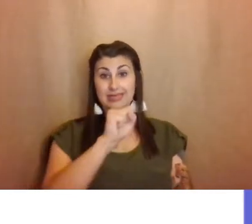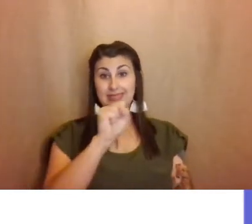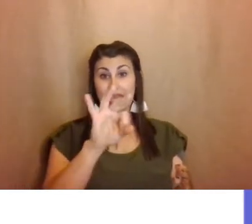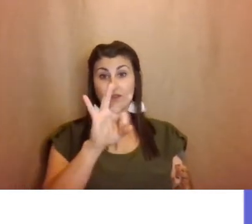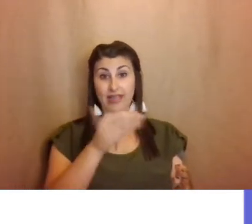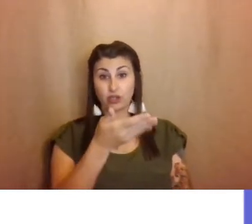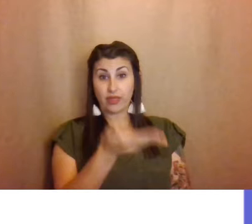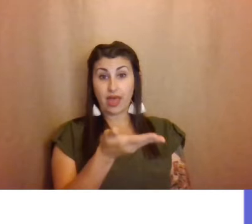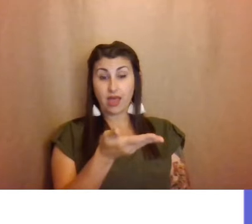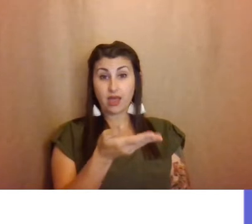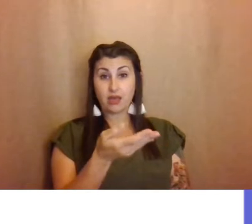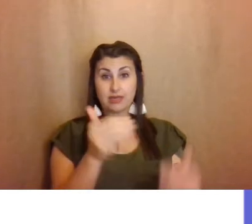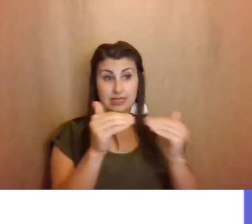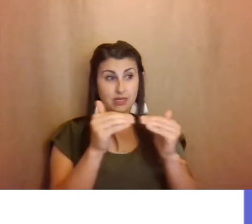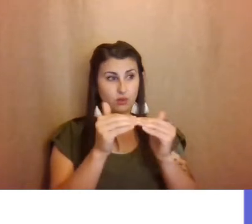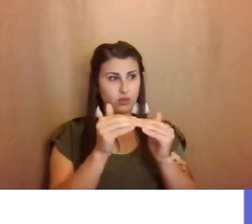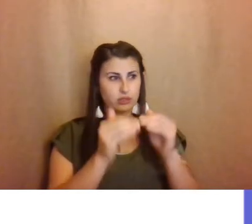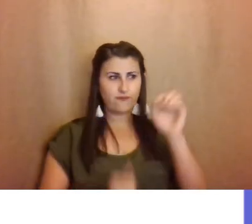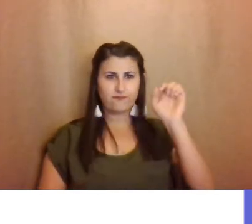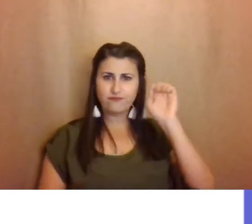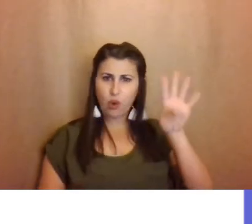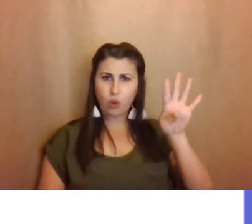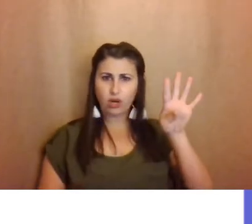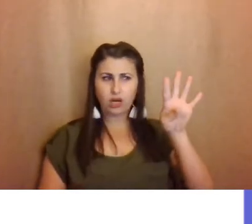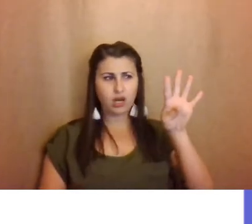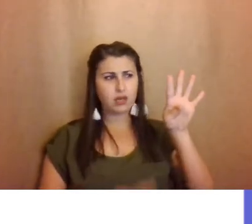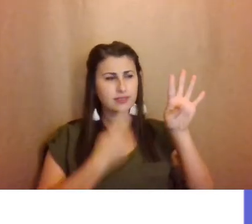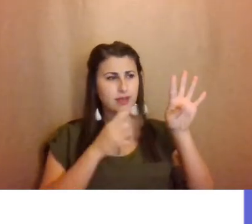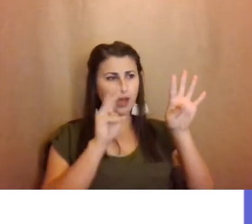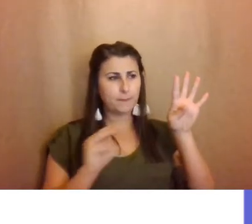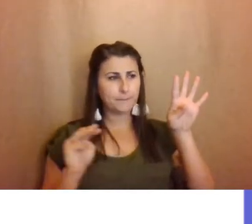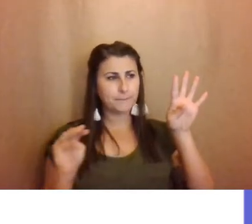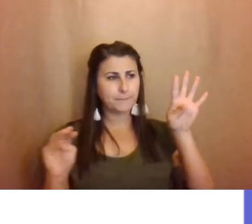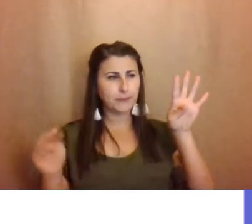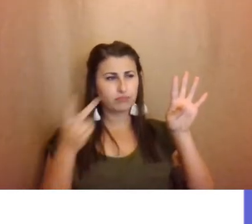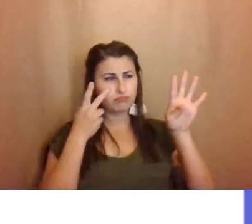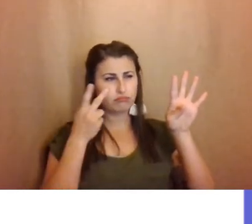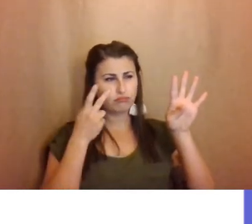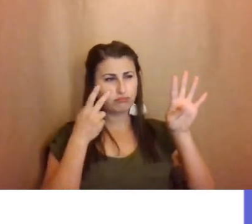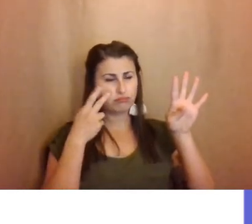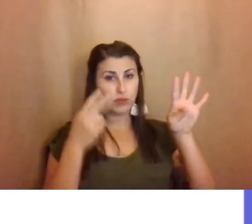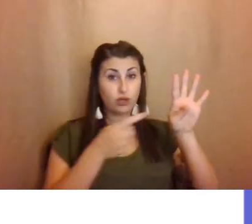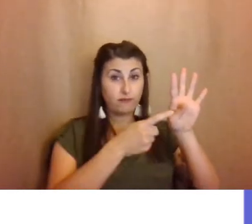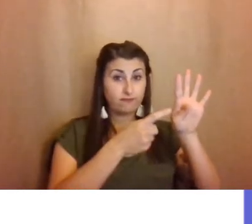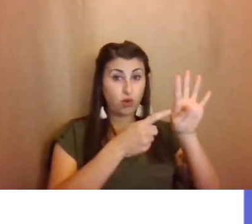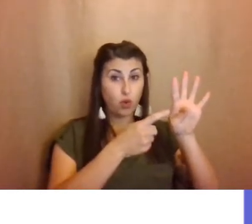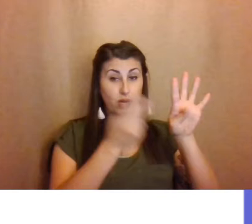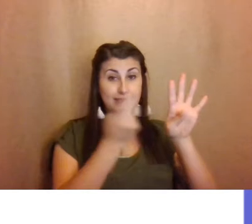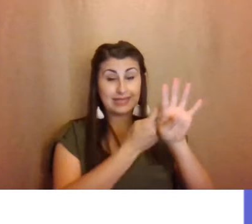factor here is 4. Let's make sure, let's see if I